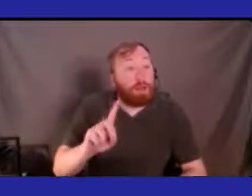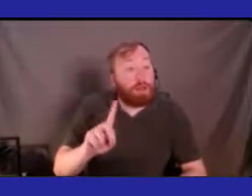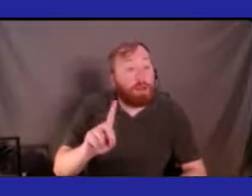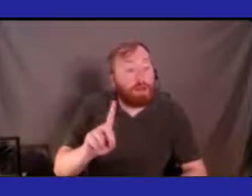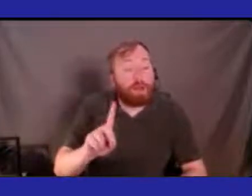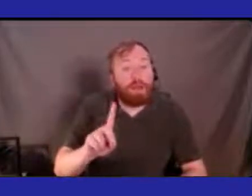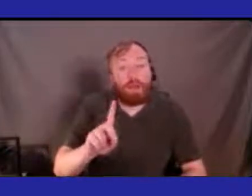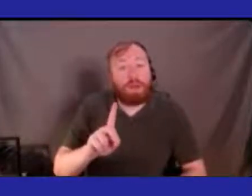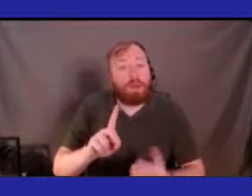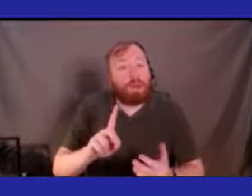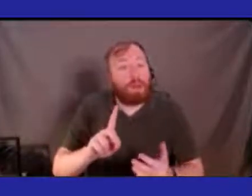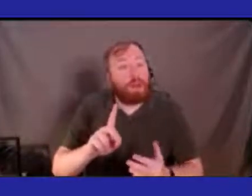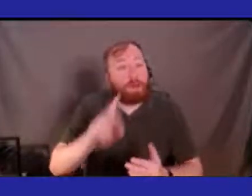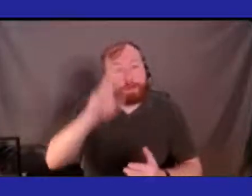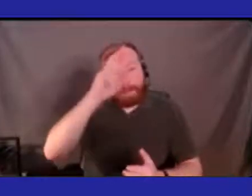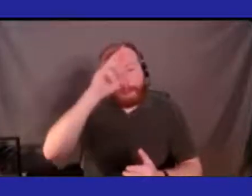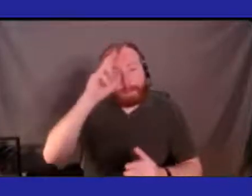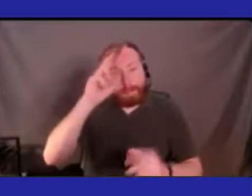heroes